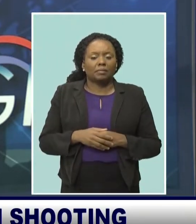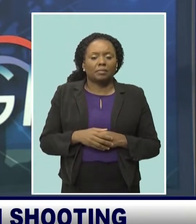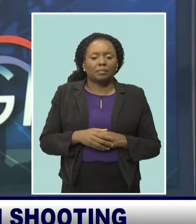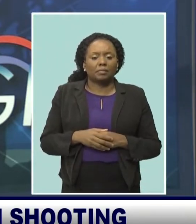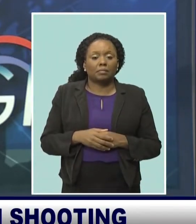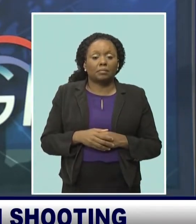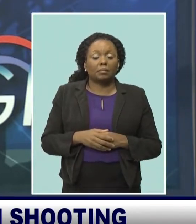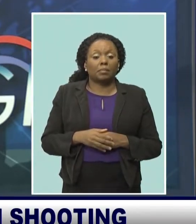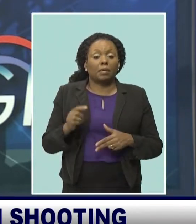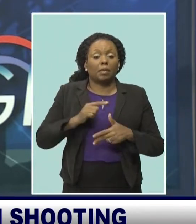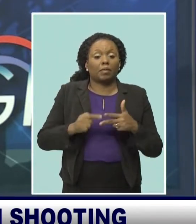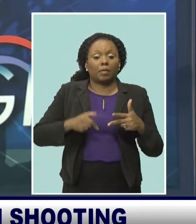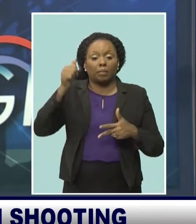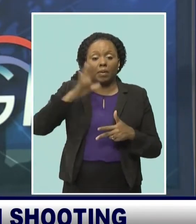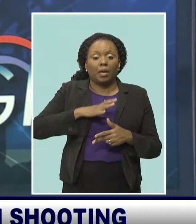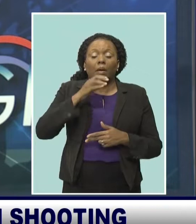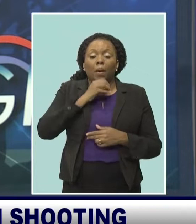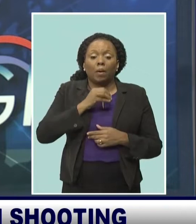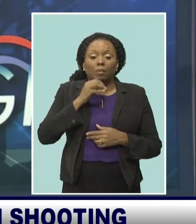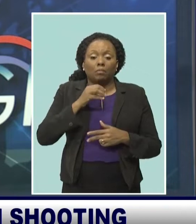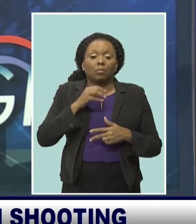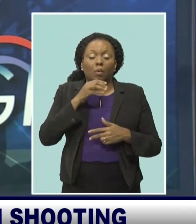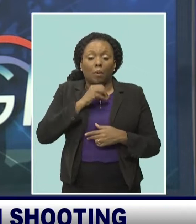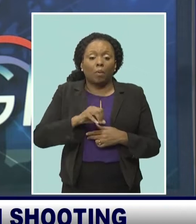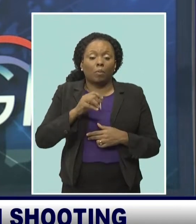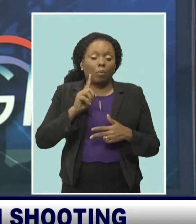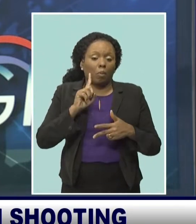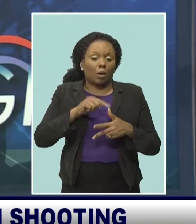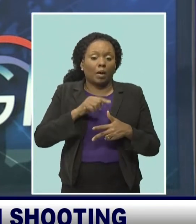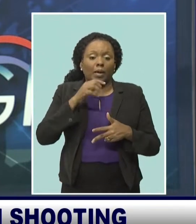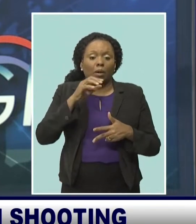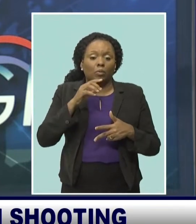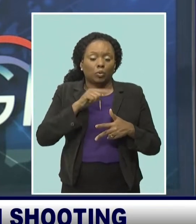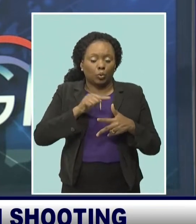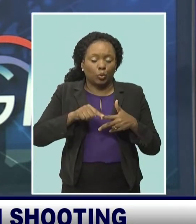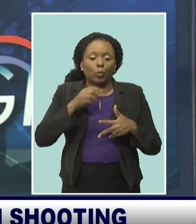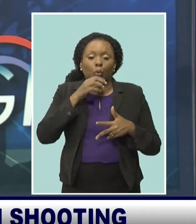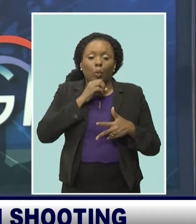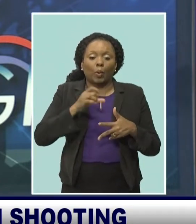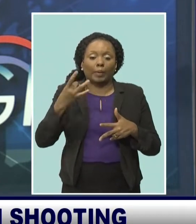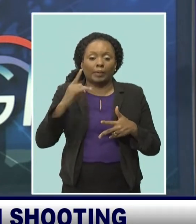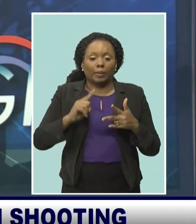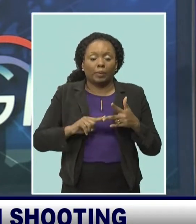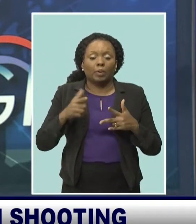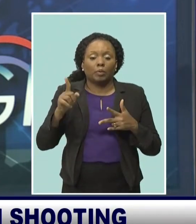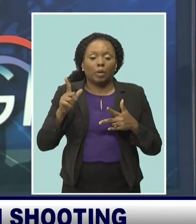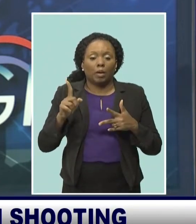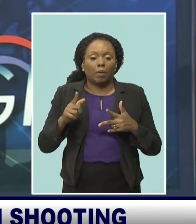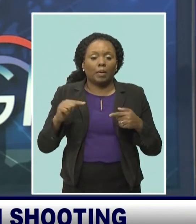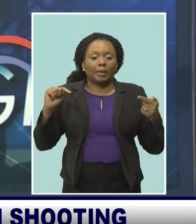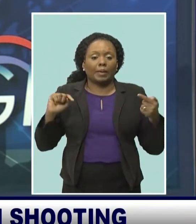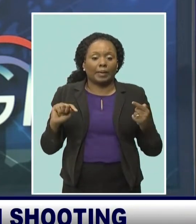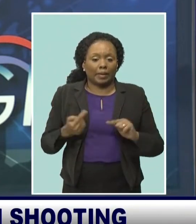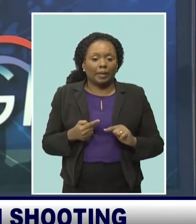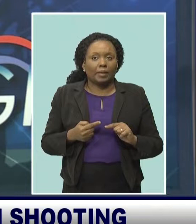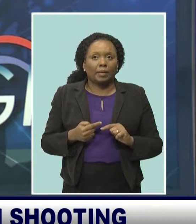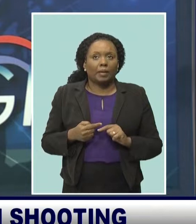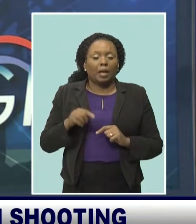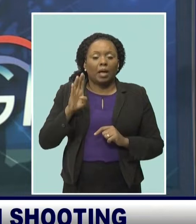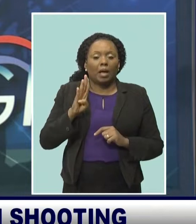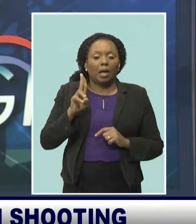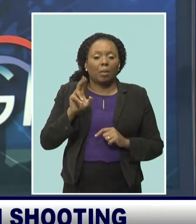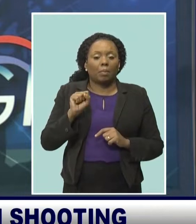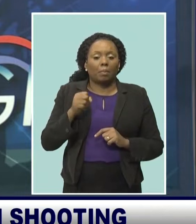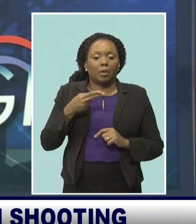3 men, 2 of them 18 years old, the other 21, were shot and injured in the drive-by shooting at Pioneer Road, Bush Hall,